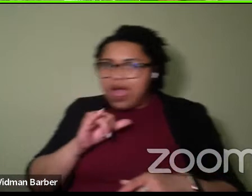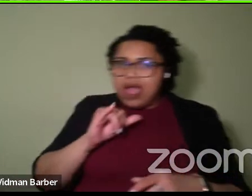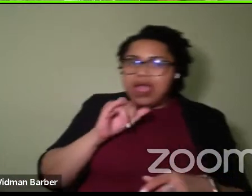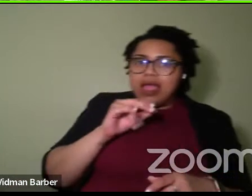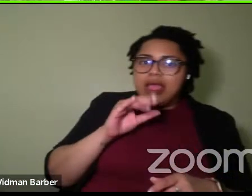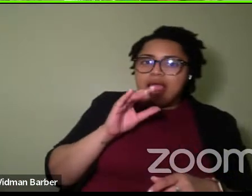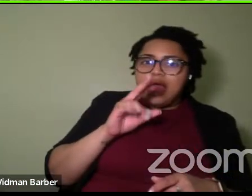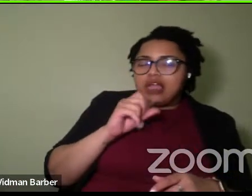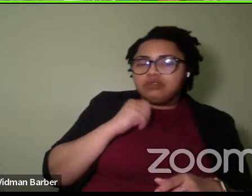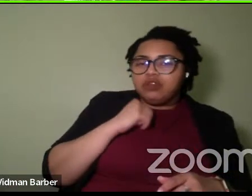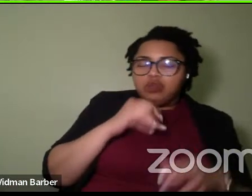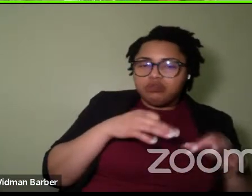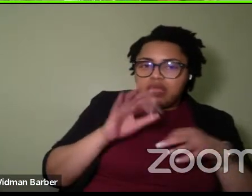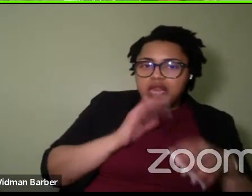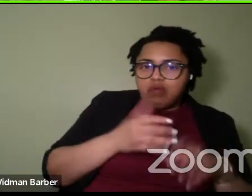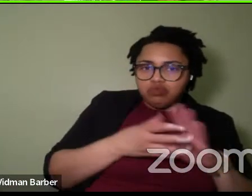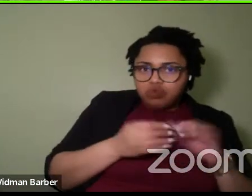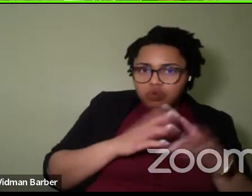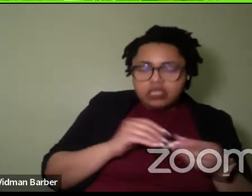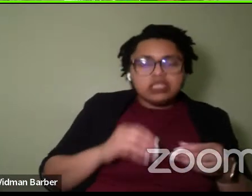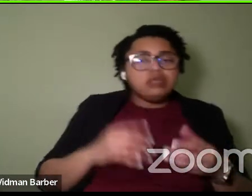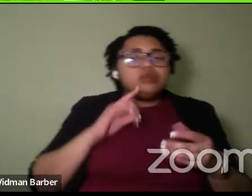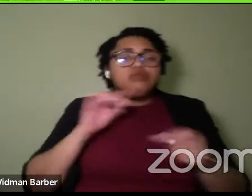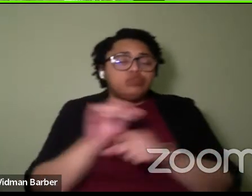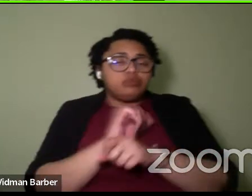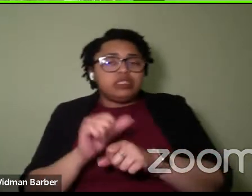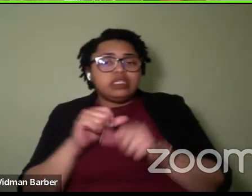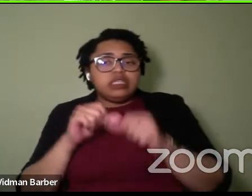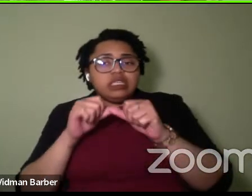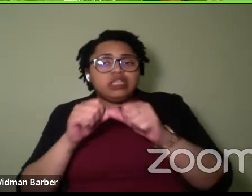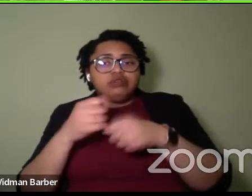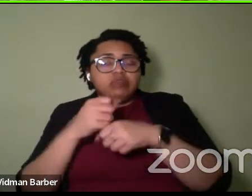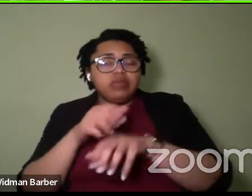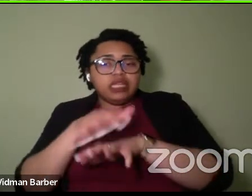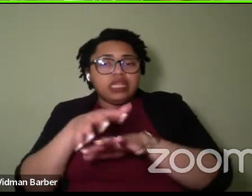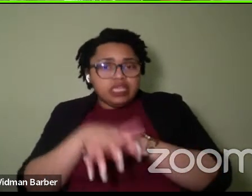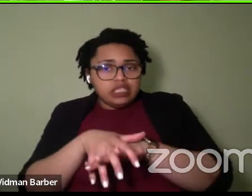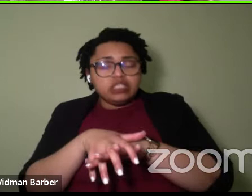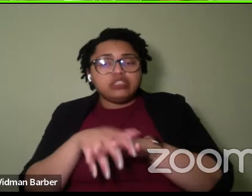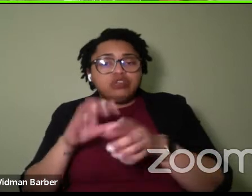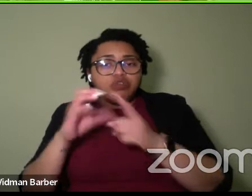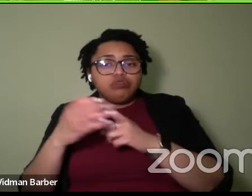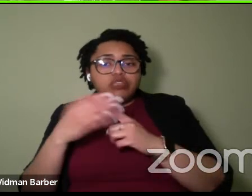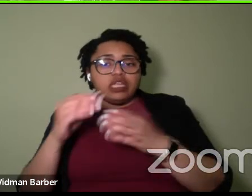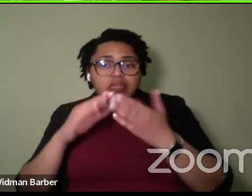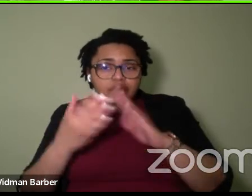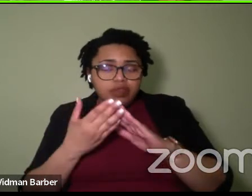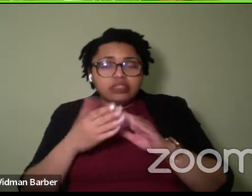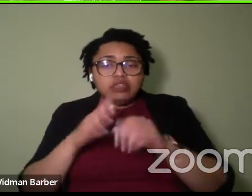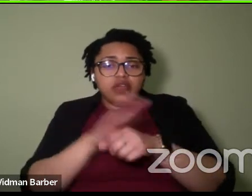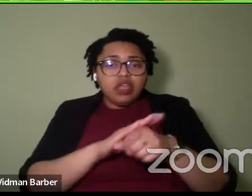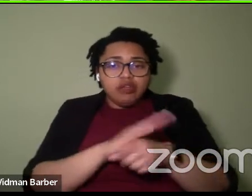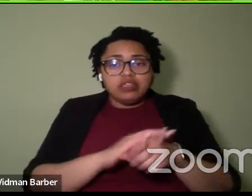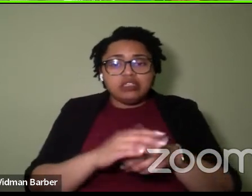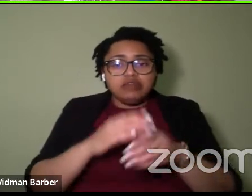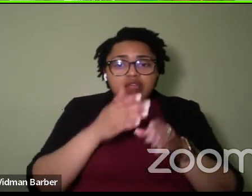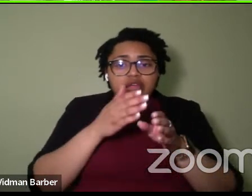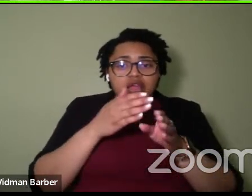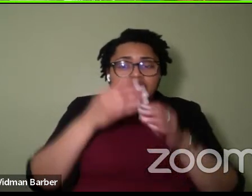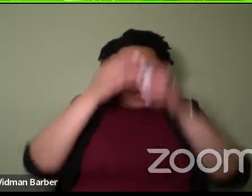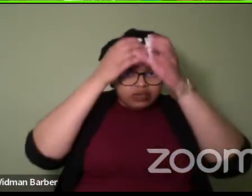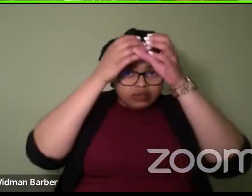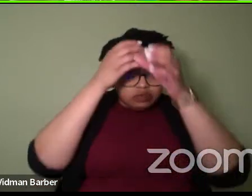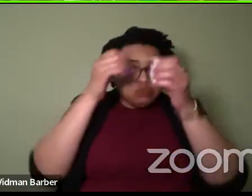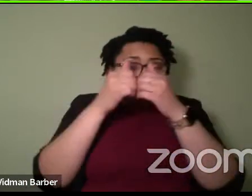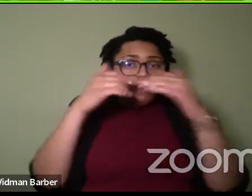that continues to make Indigenous cultures and communities areas of expertise while invalidating and dismissing the lived experiences of Indigenous